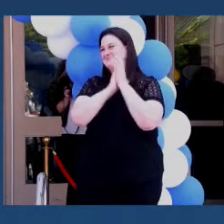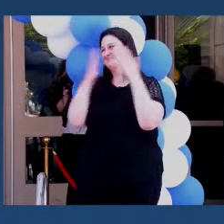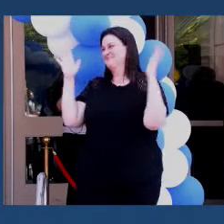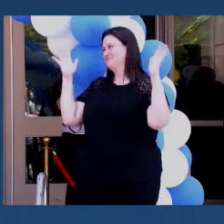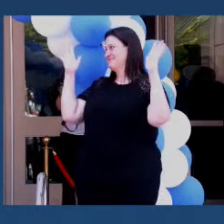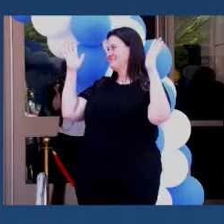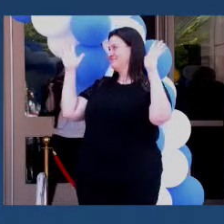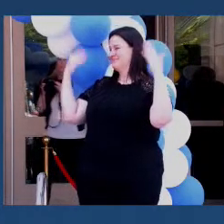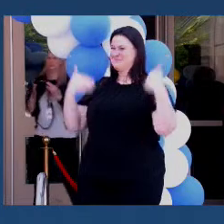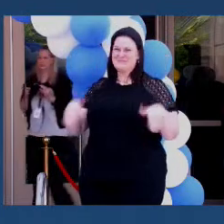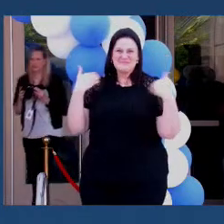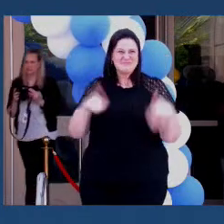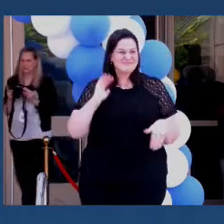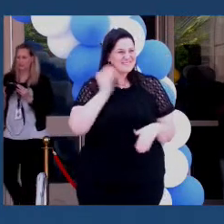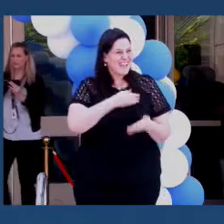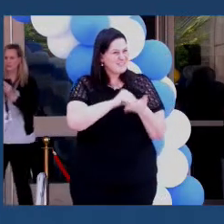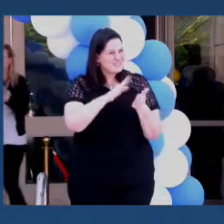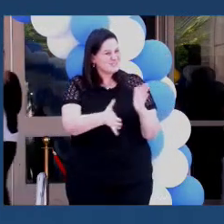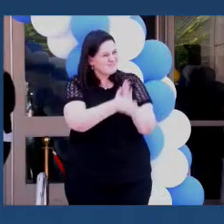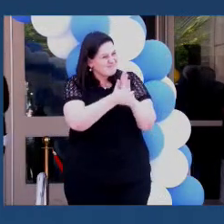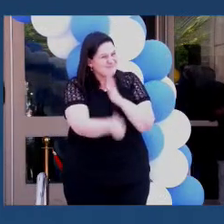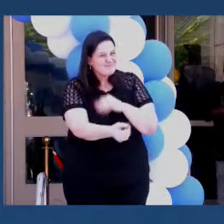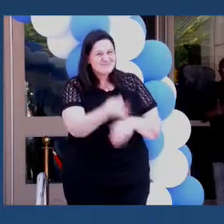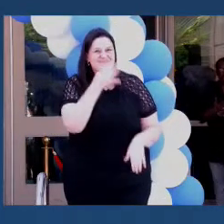That's right. Our students are talented, aren't they?